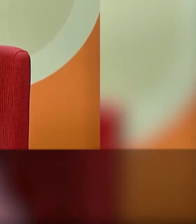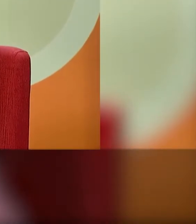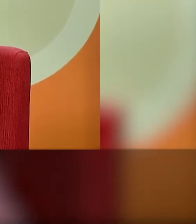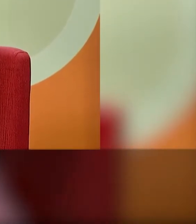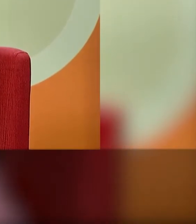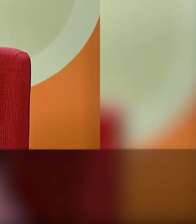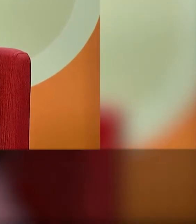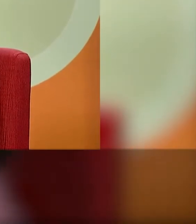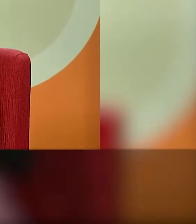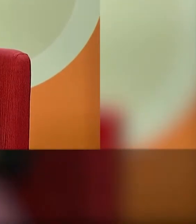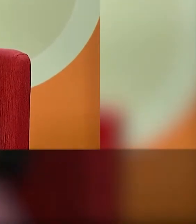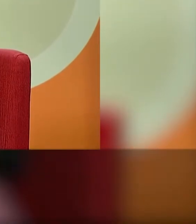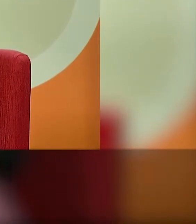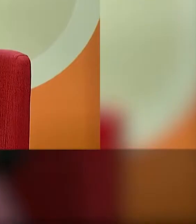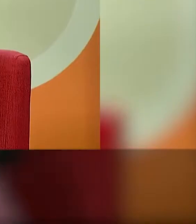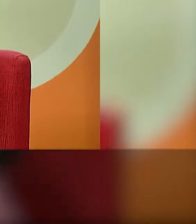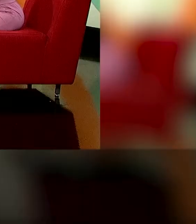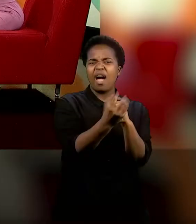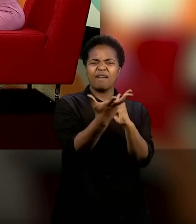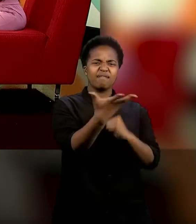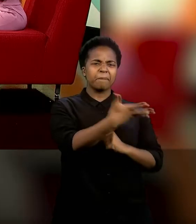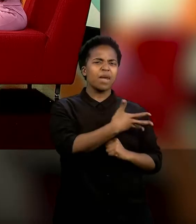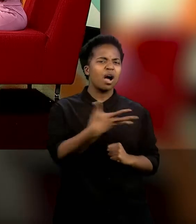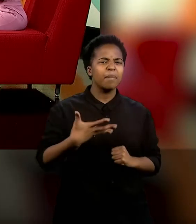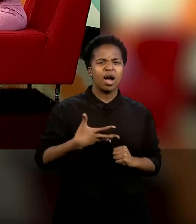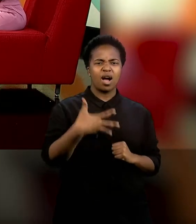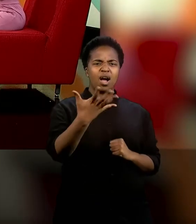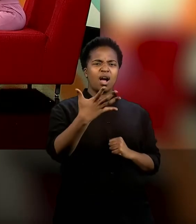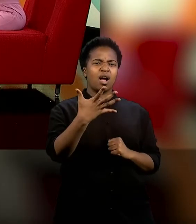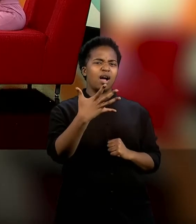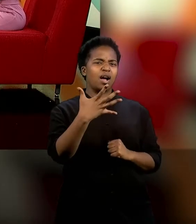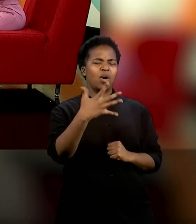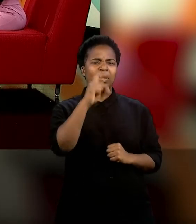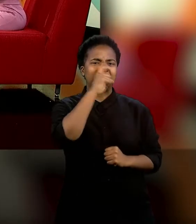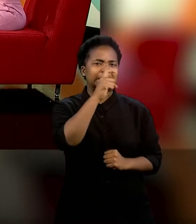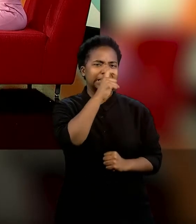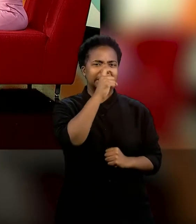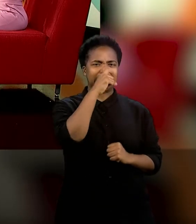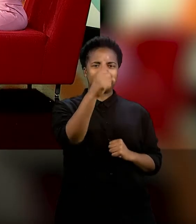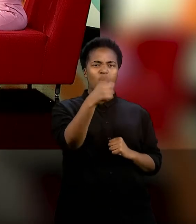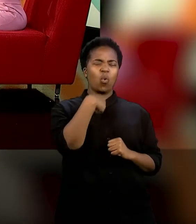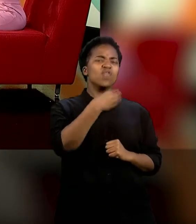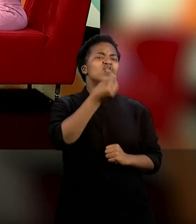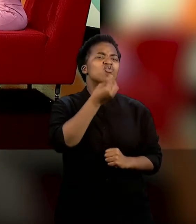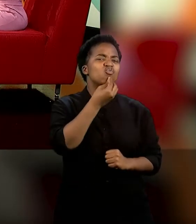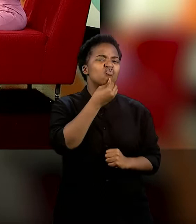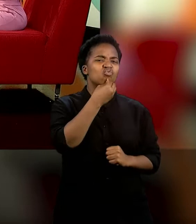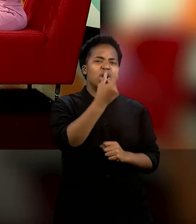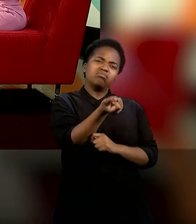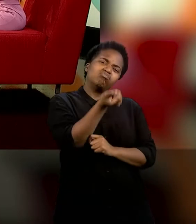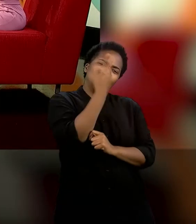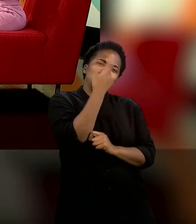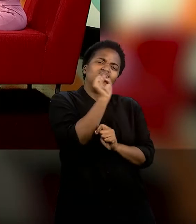hey, because ho na le signing structure. So nkana ka re mama, so, or say, si, or dijo, and they'll